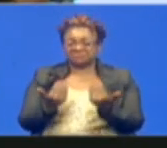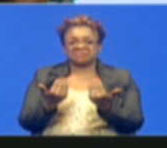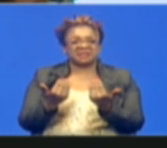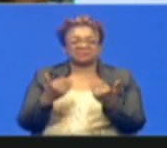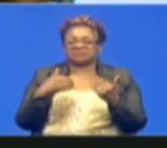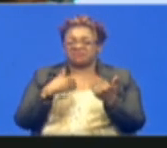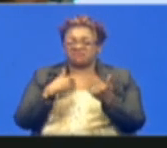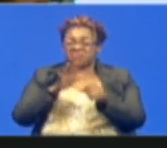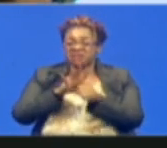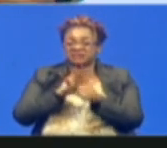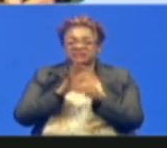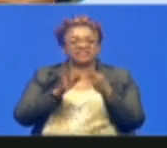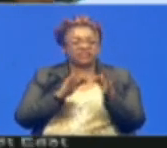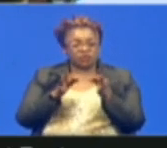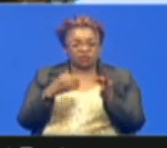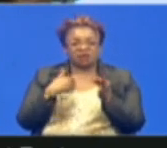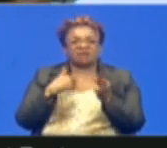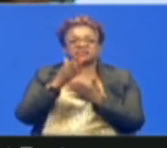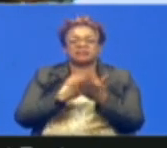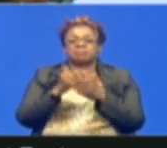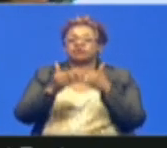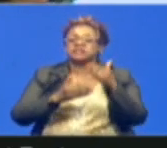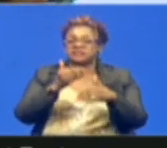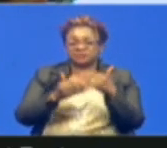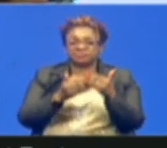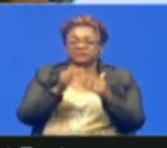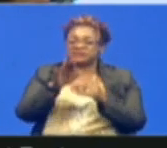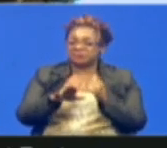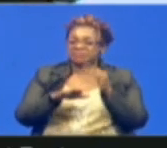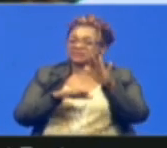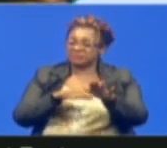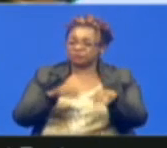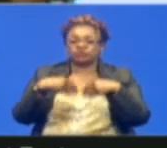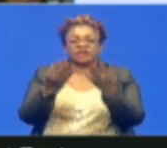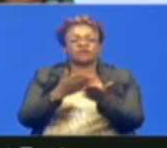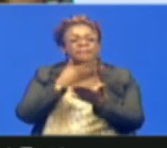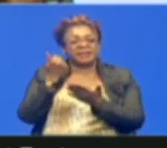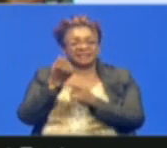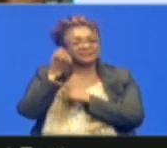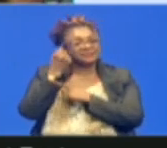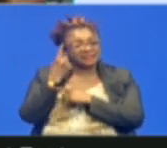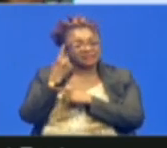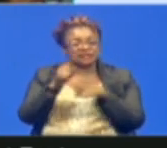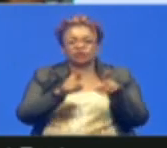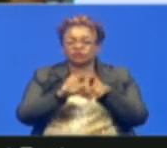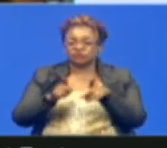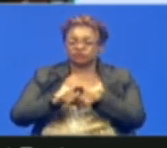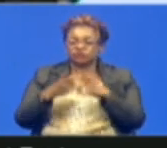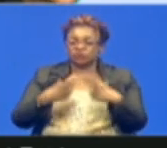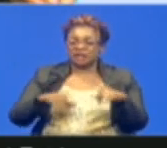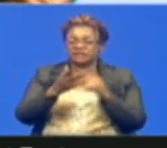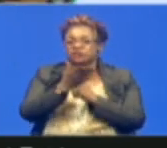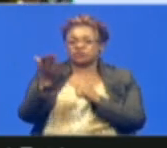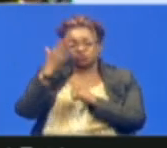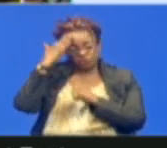it has a well-laid-down procedure. I will take you through the process step by step to give you a better understanding of it and also to let you know when, as a member